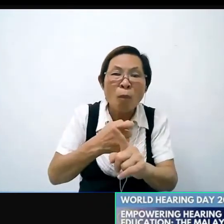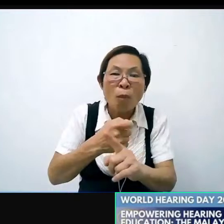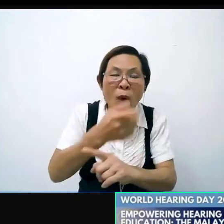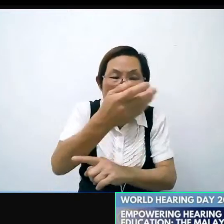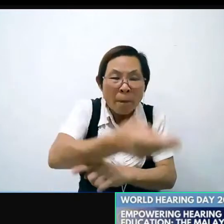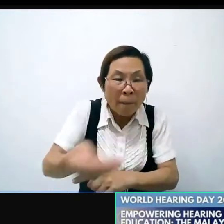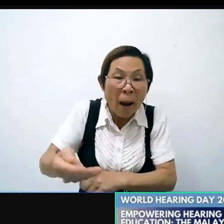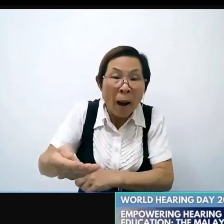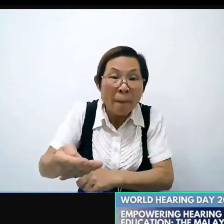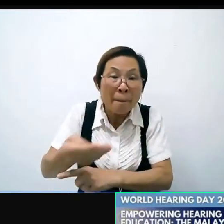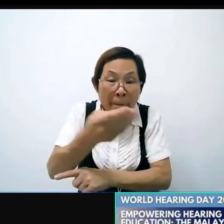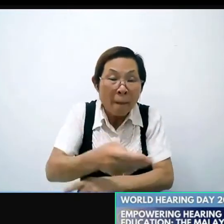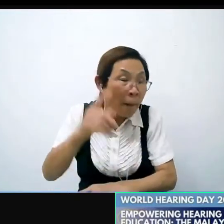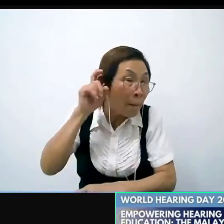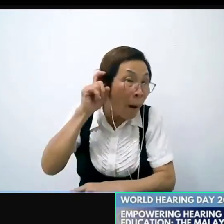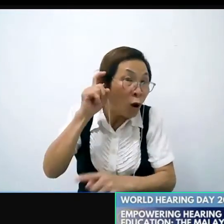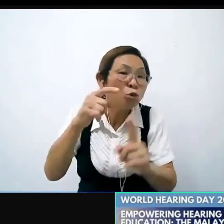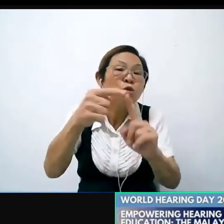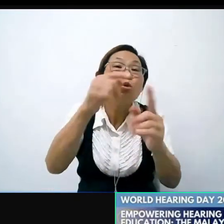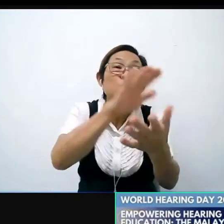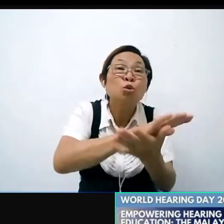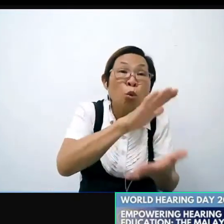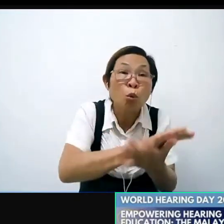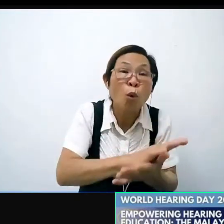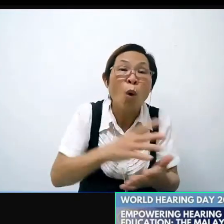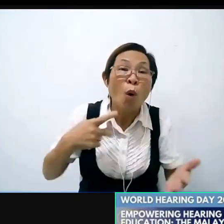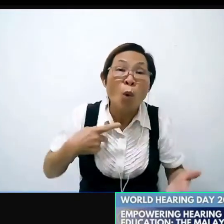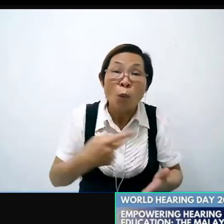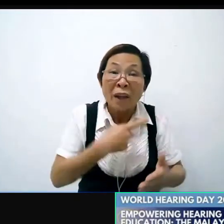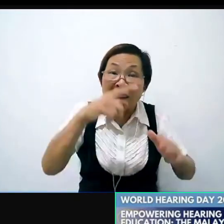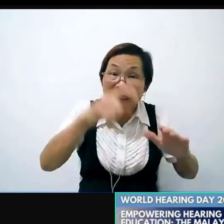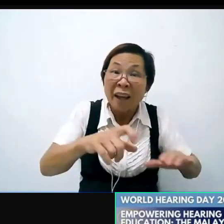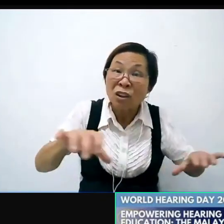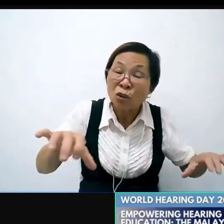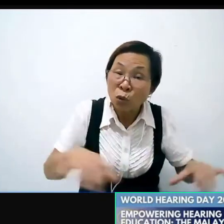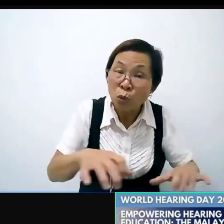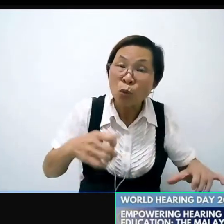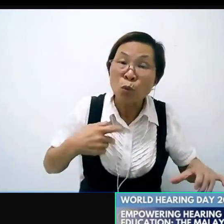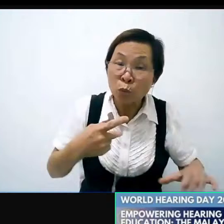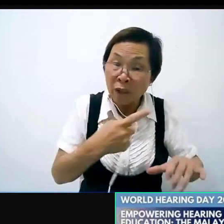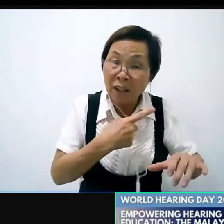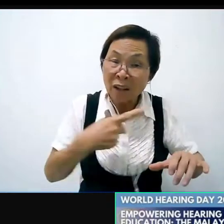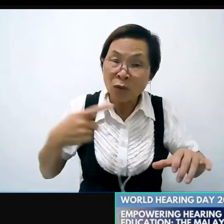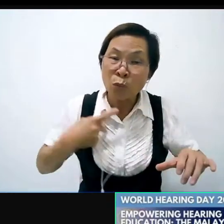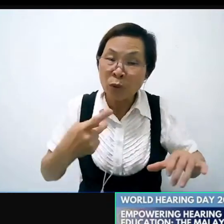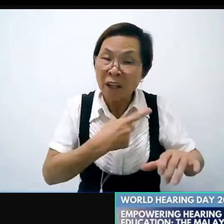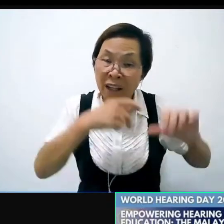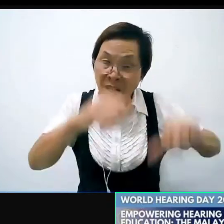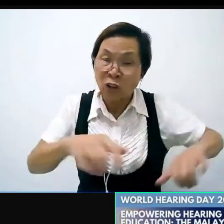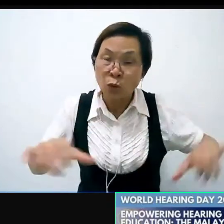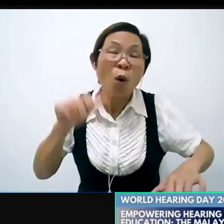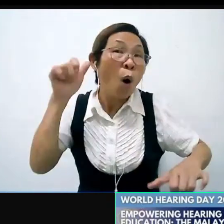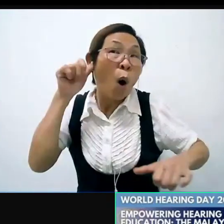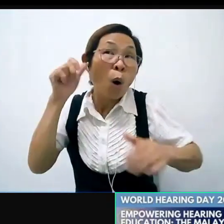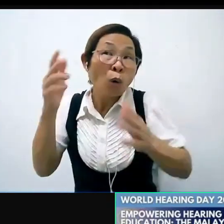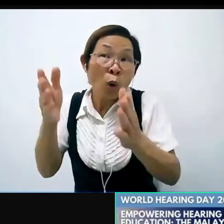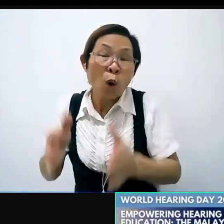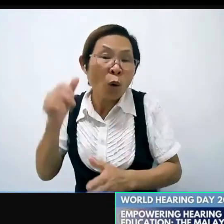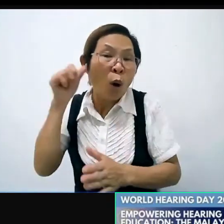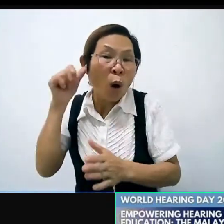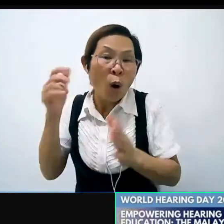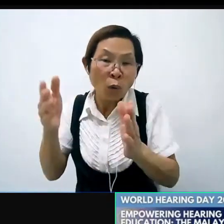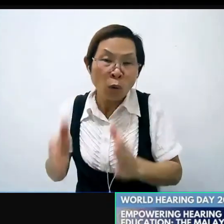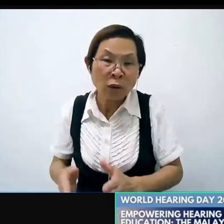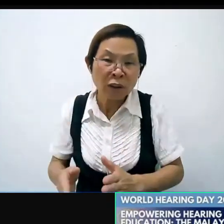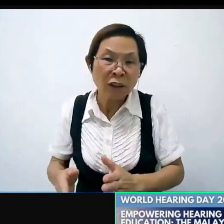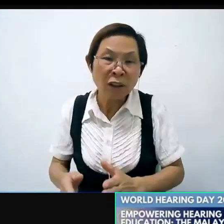schools. Because what we can do, the first step, I think the audiologists or from people from health